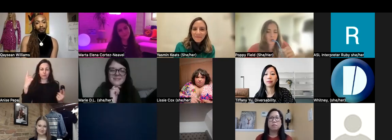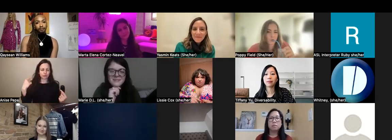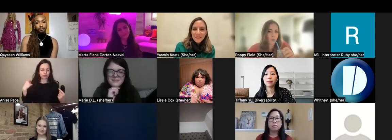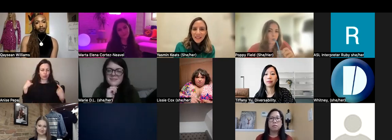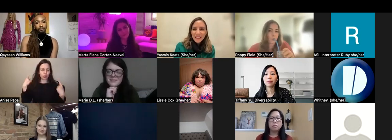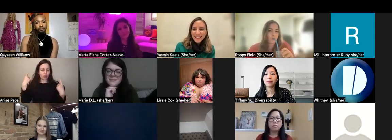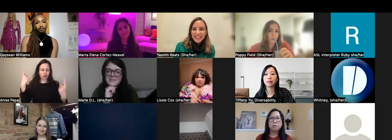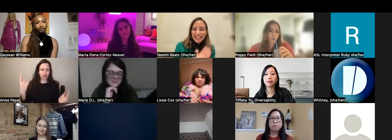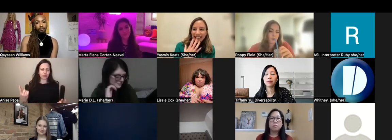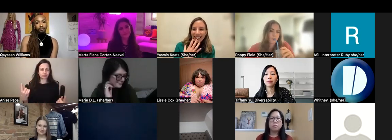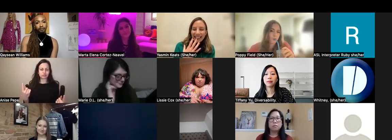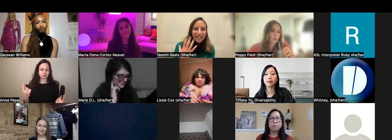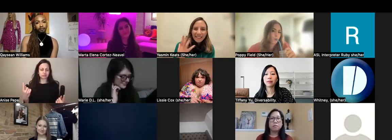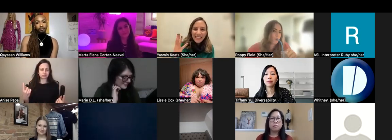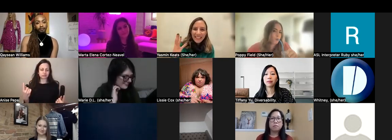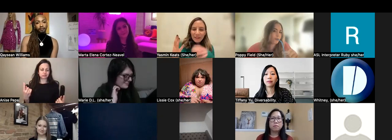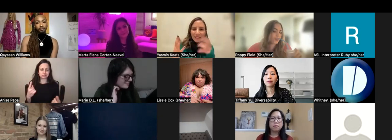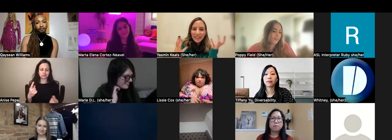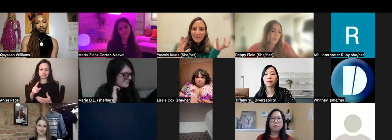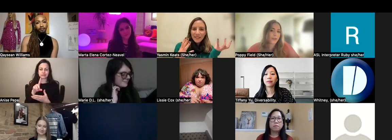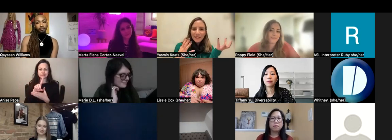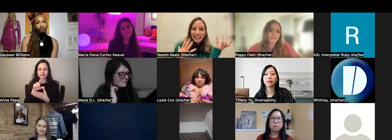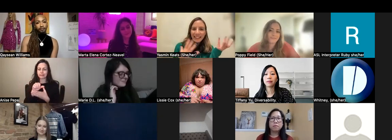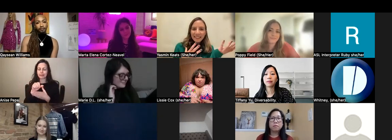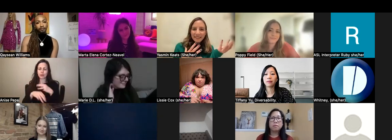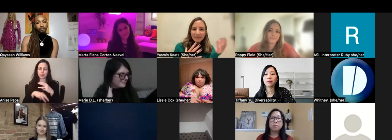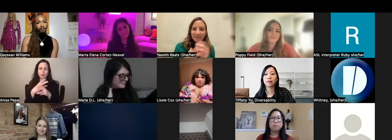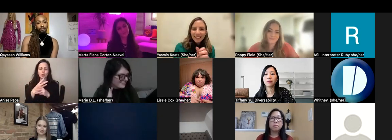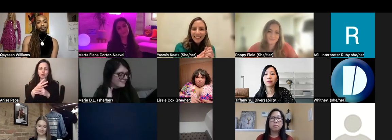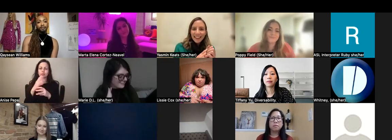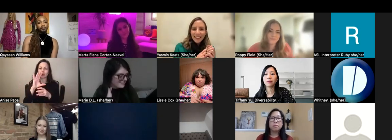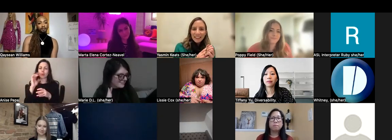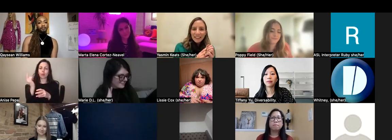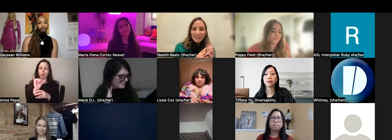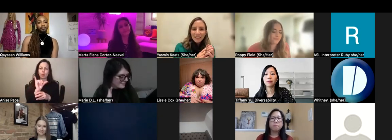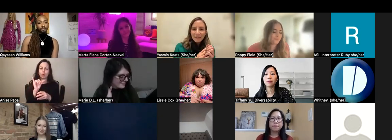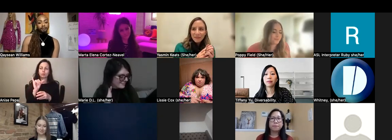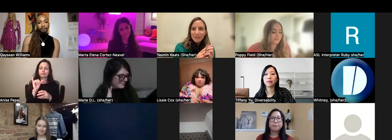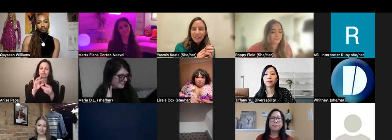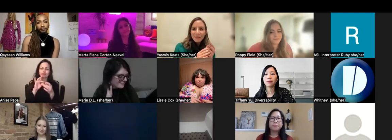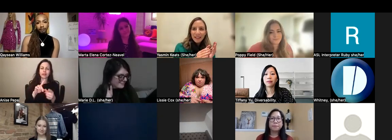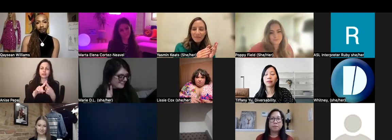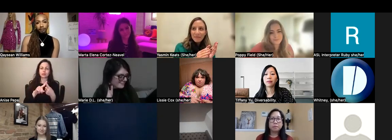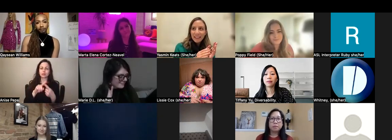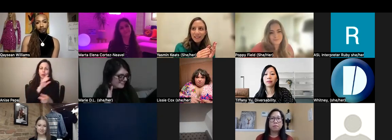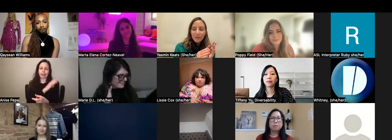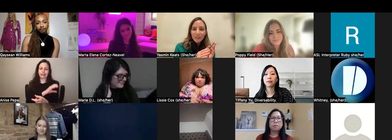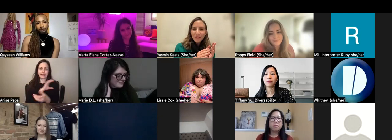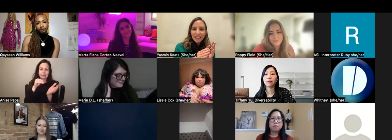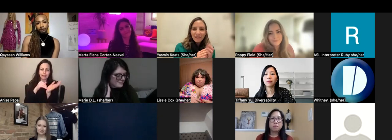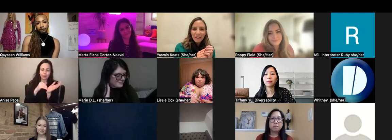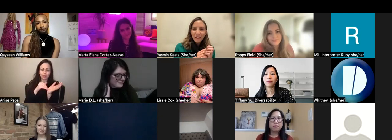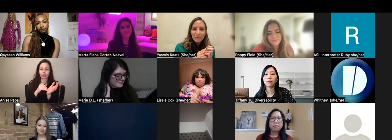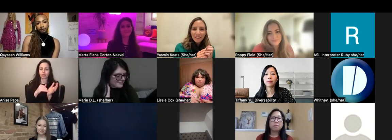been, the disability world has been so clinical. And from someone that's spent like so much